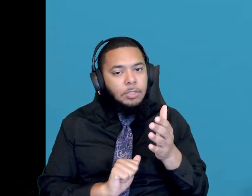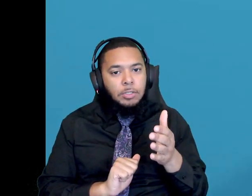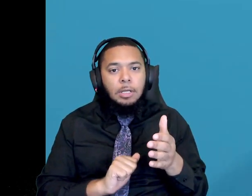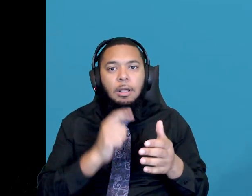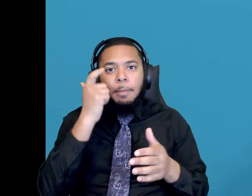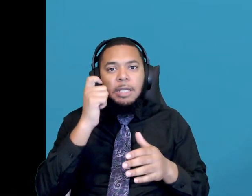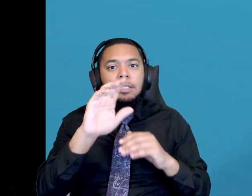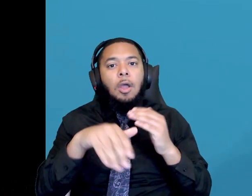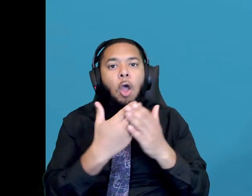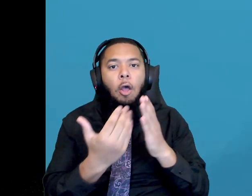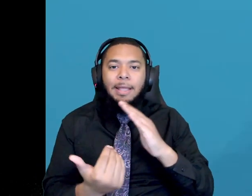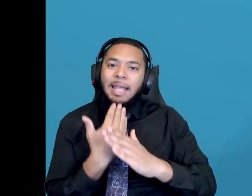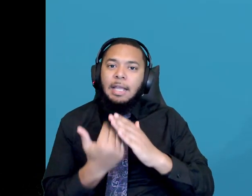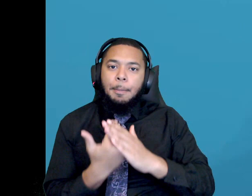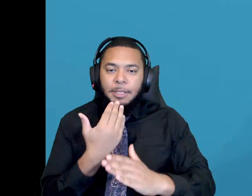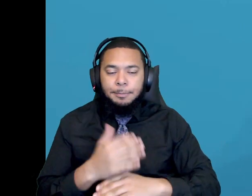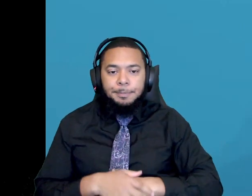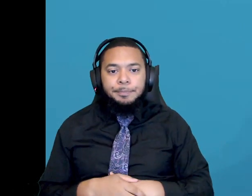incoming.